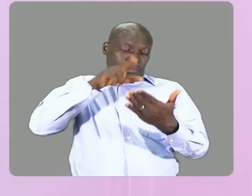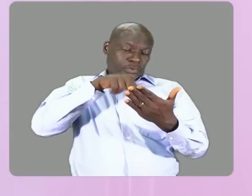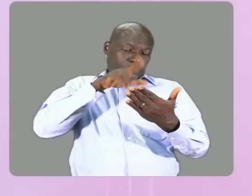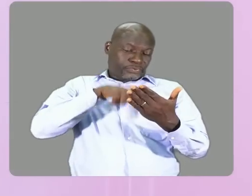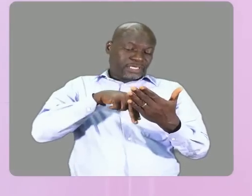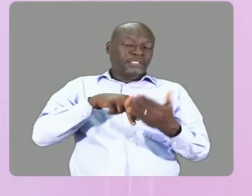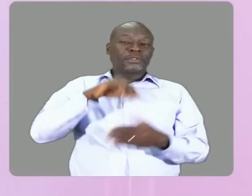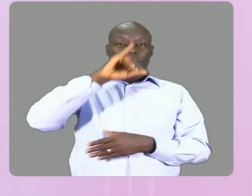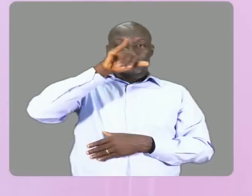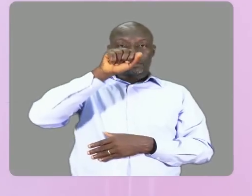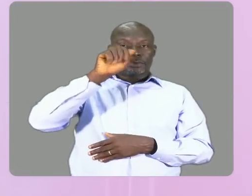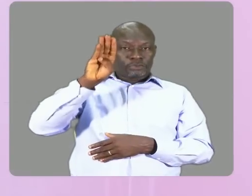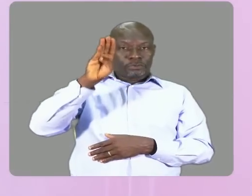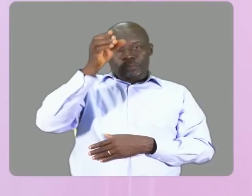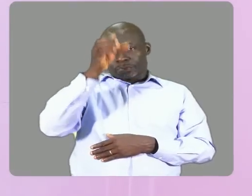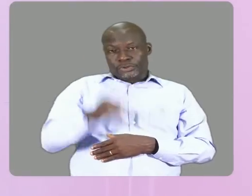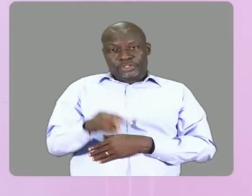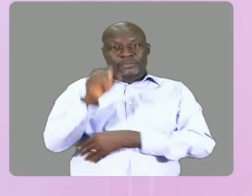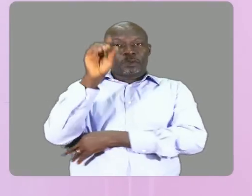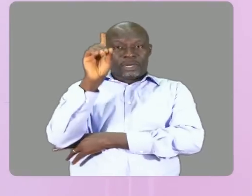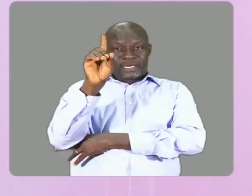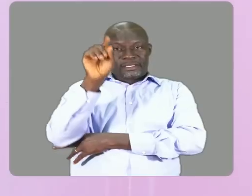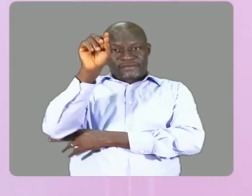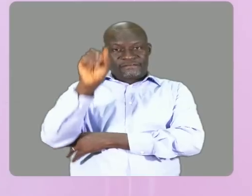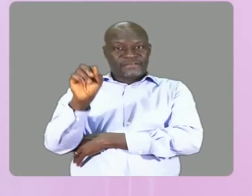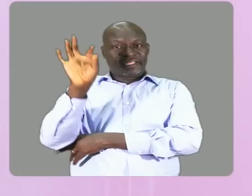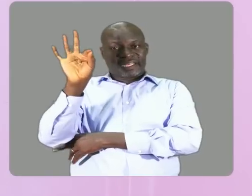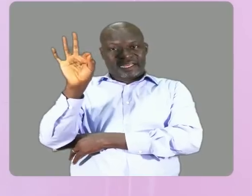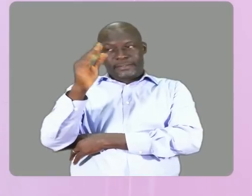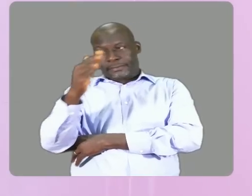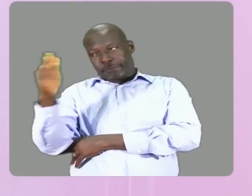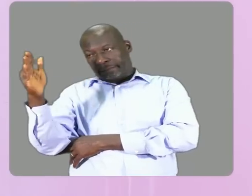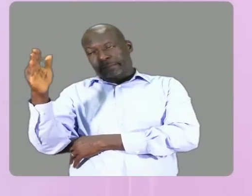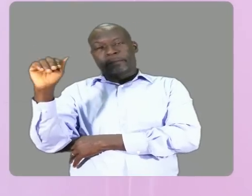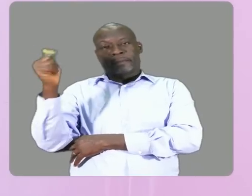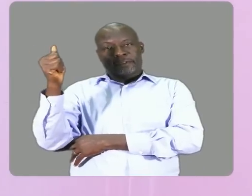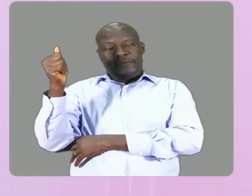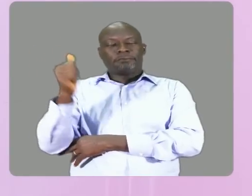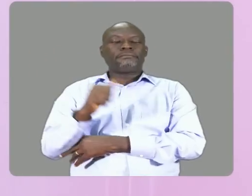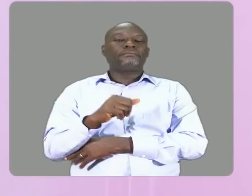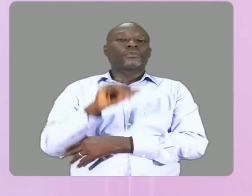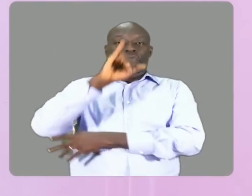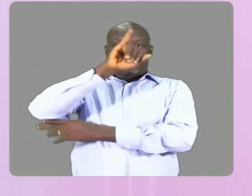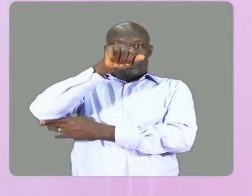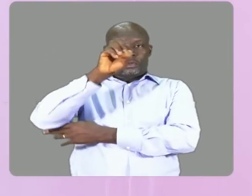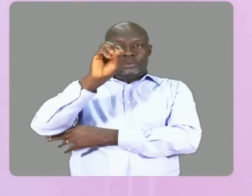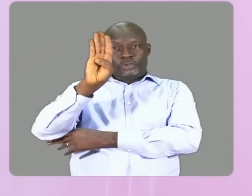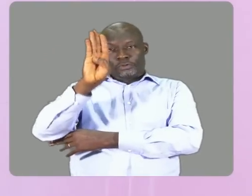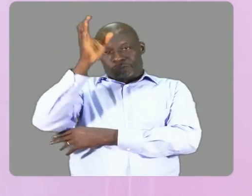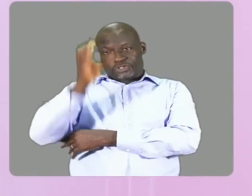1 ye be kan verse 9 and 10 no Asamu ewo Job chapter 1